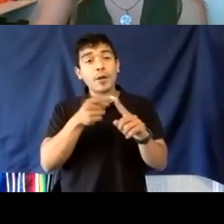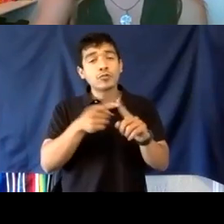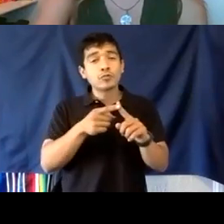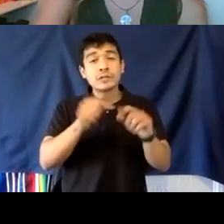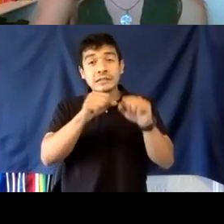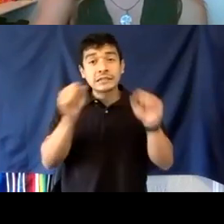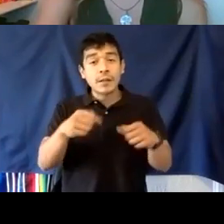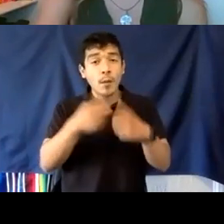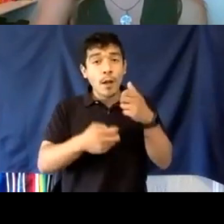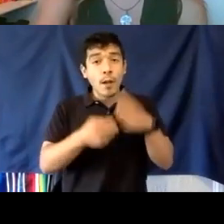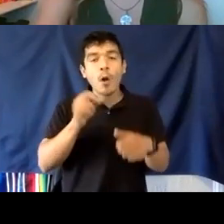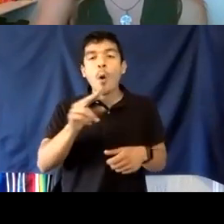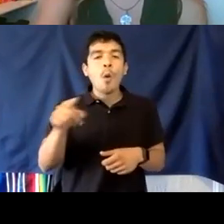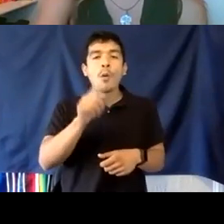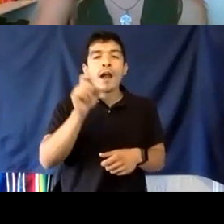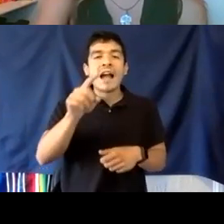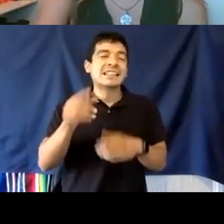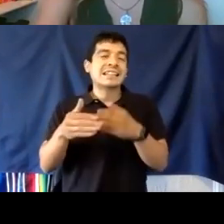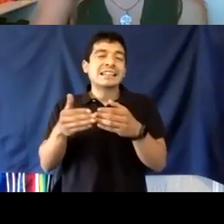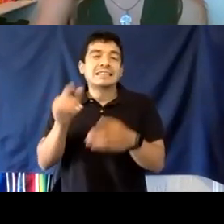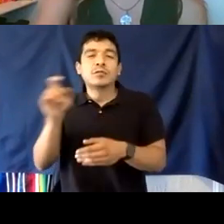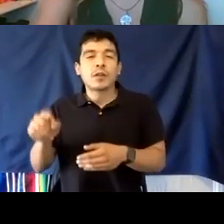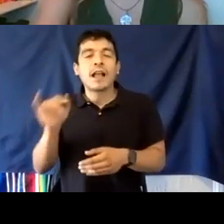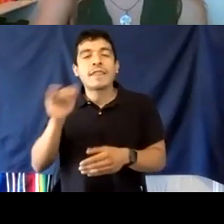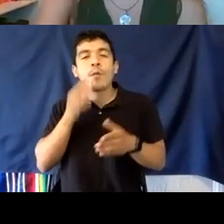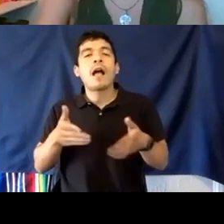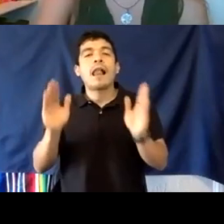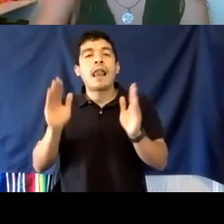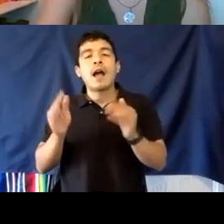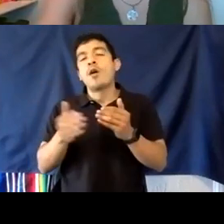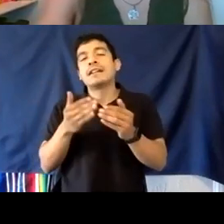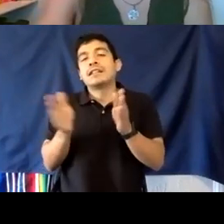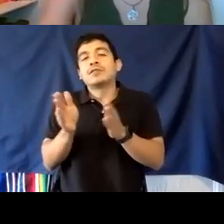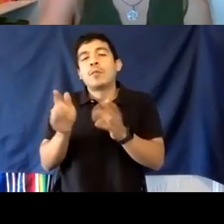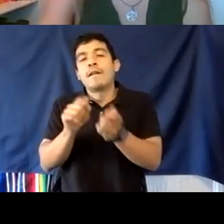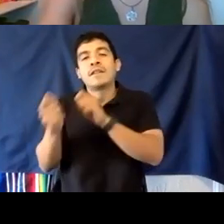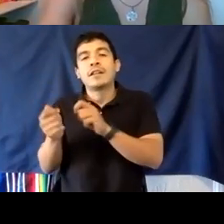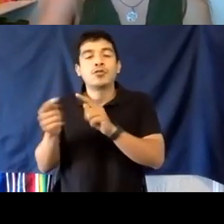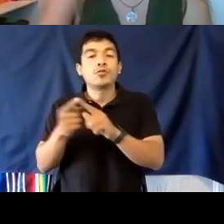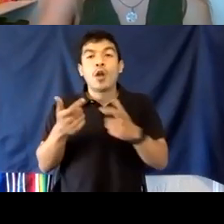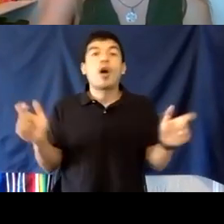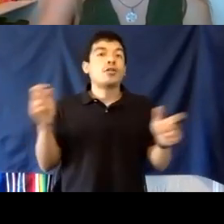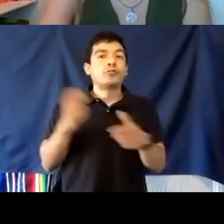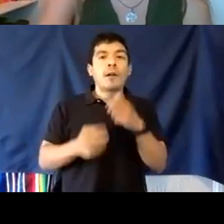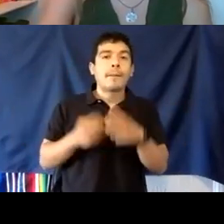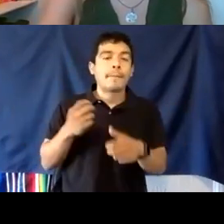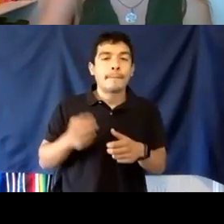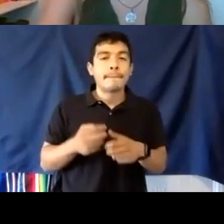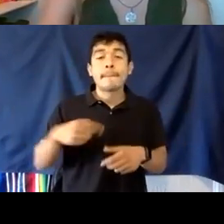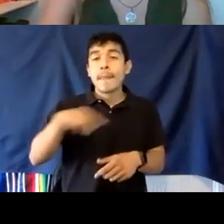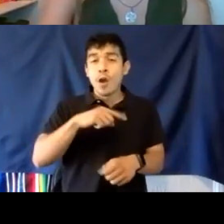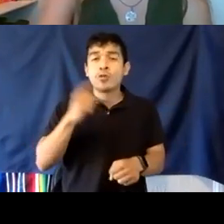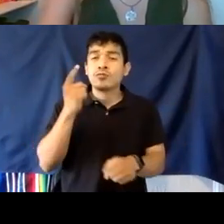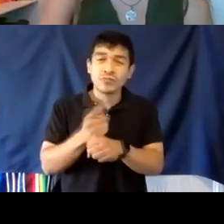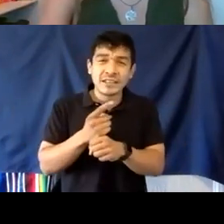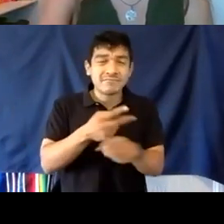are we asking superficial questions that are going to allow superficial fixes to endemic problems? You know, are we correctly